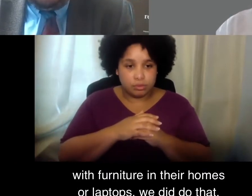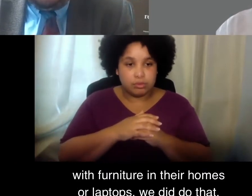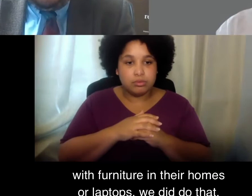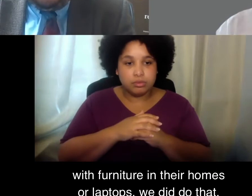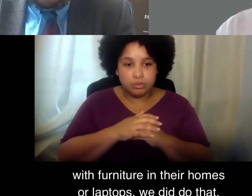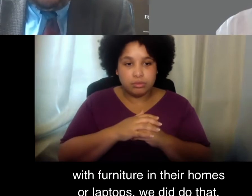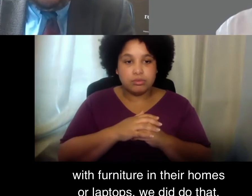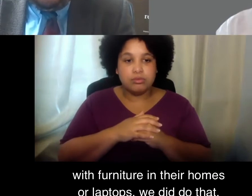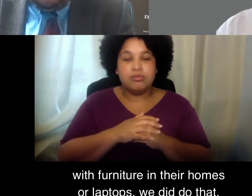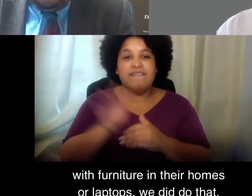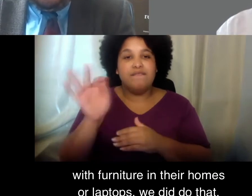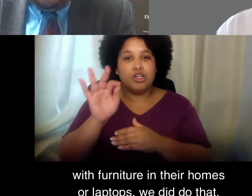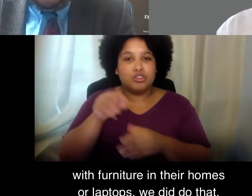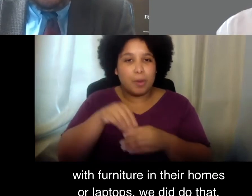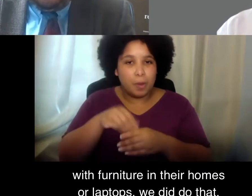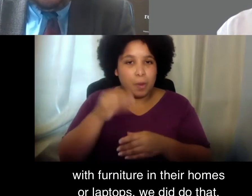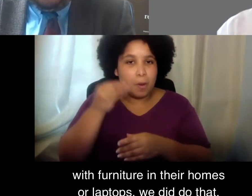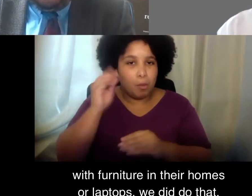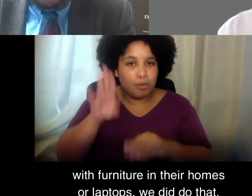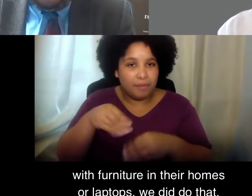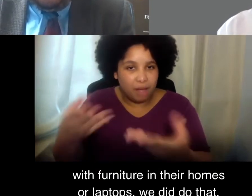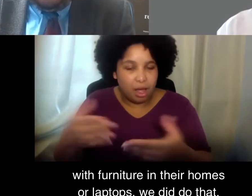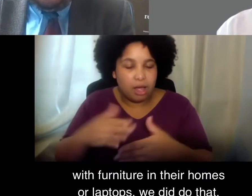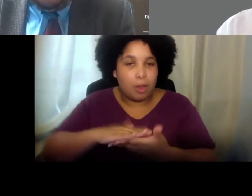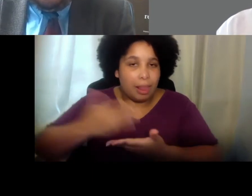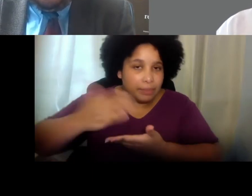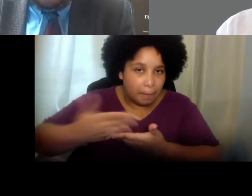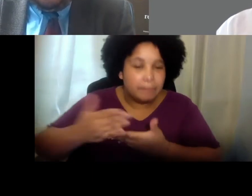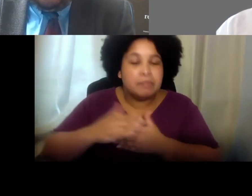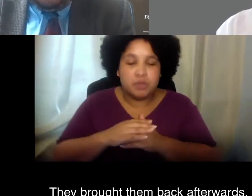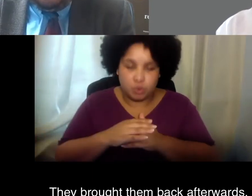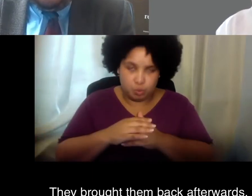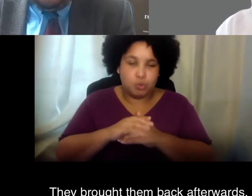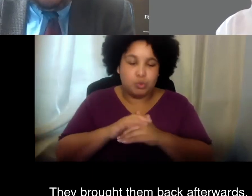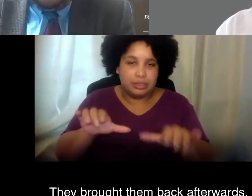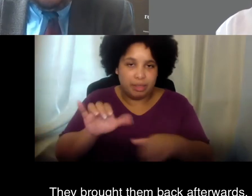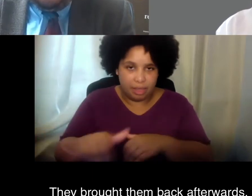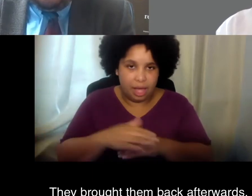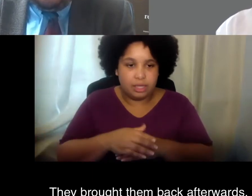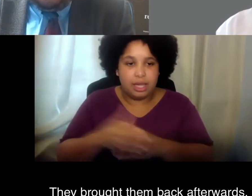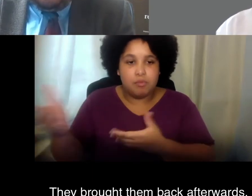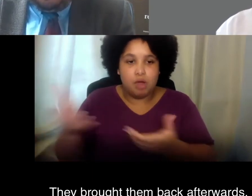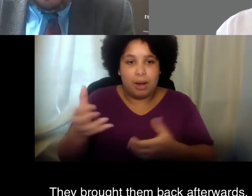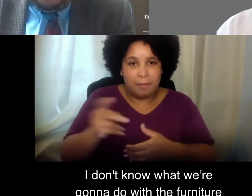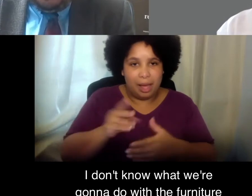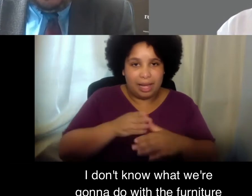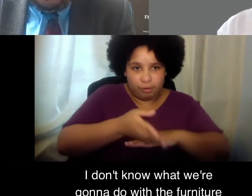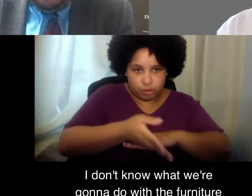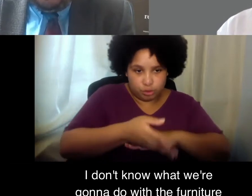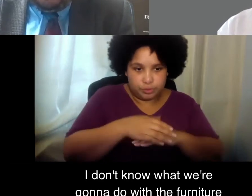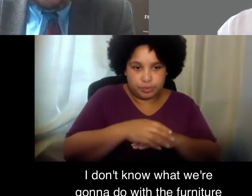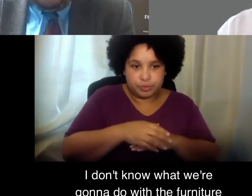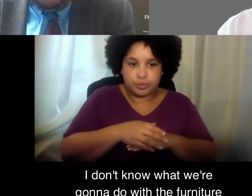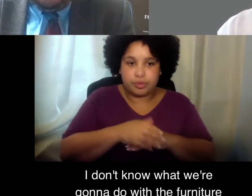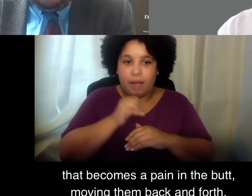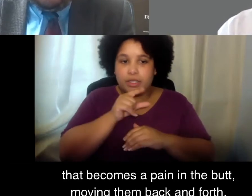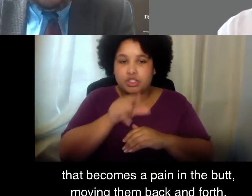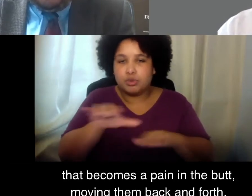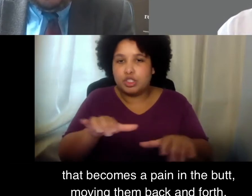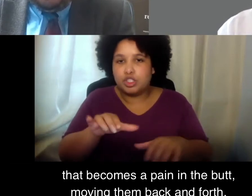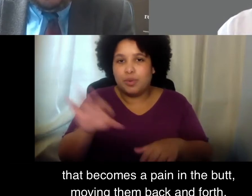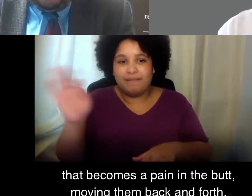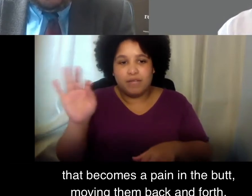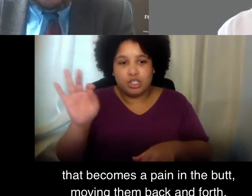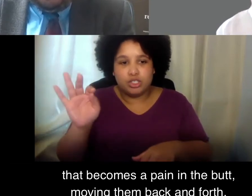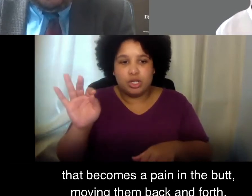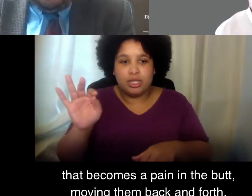with furniture in their homes or laptops. We did do that. They brought them back afterward. I don't know what we're going to do with the furniture. That becomes